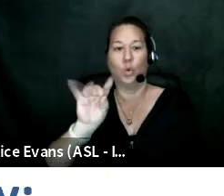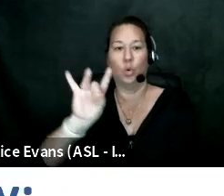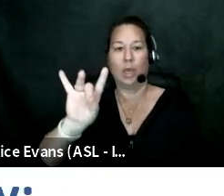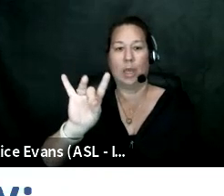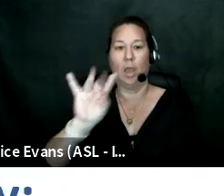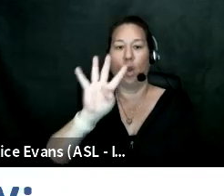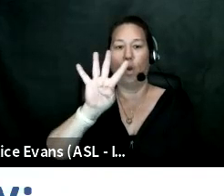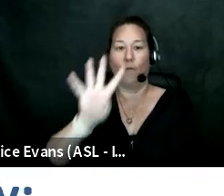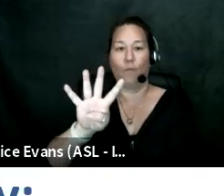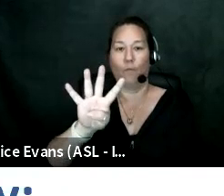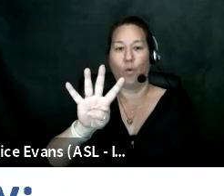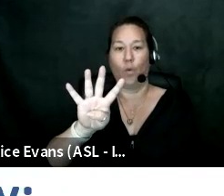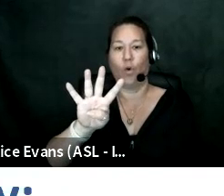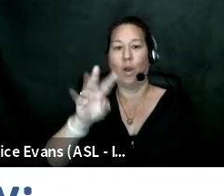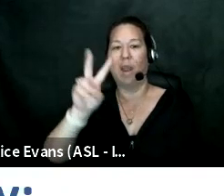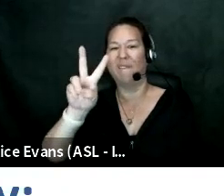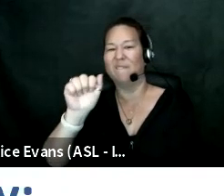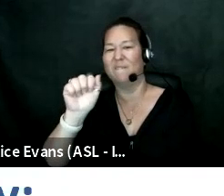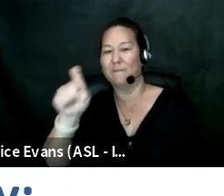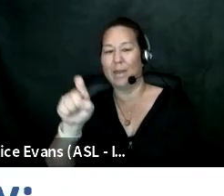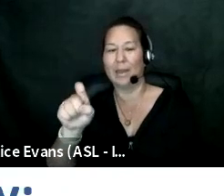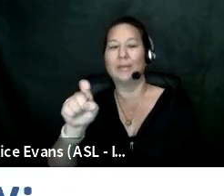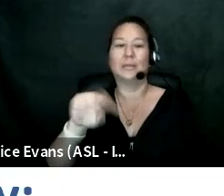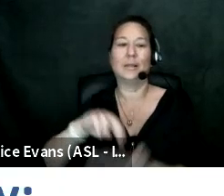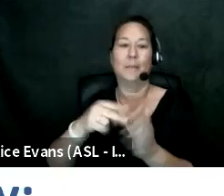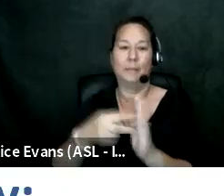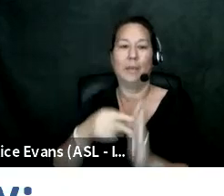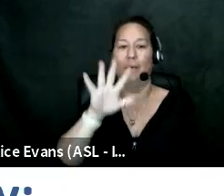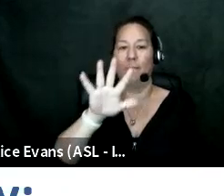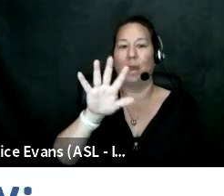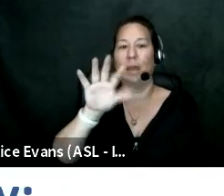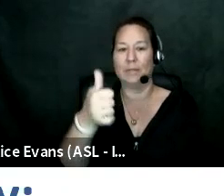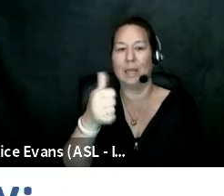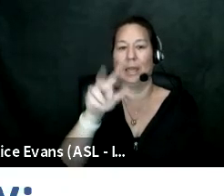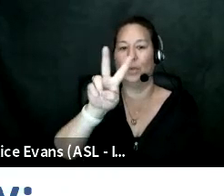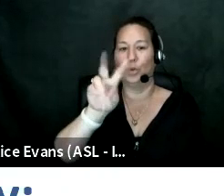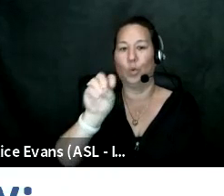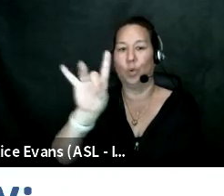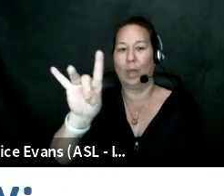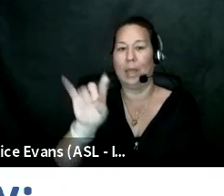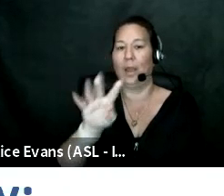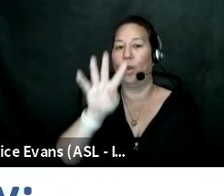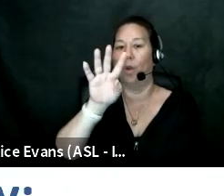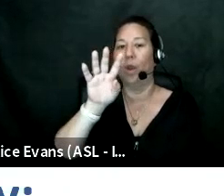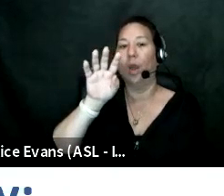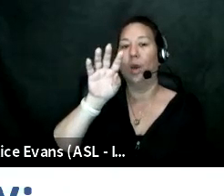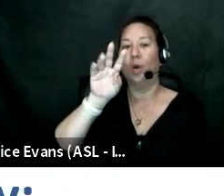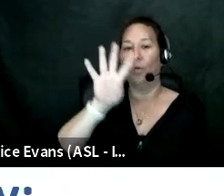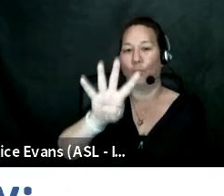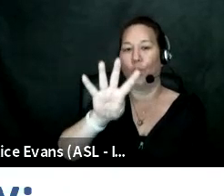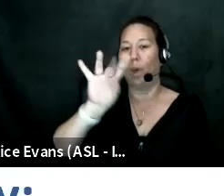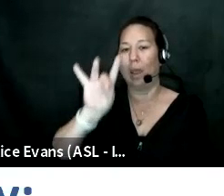510-208-4VACCS, and we will help you to schedule an appointment. Last, for more information, please